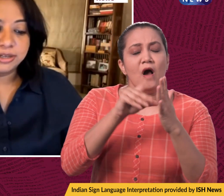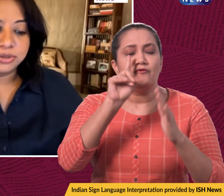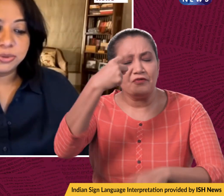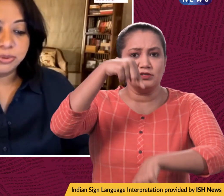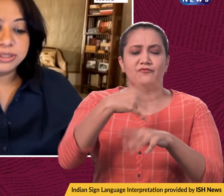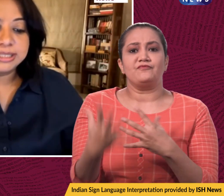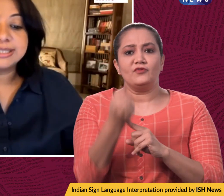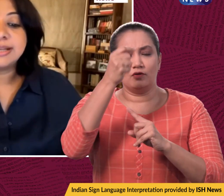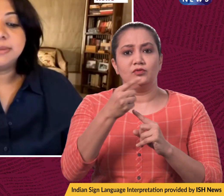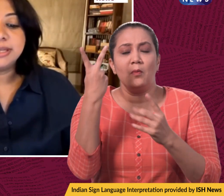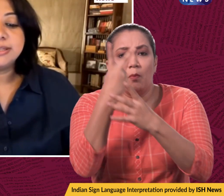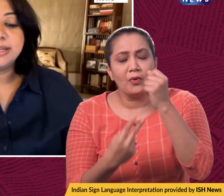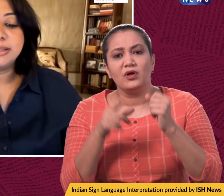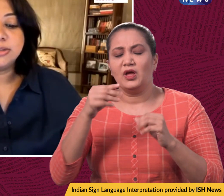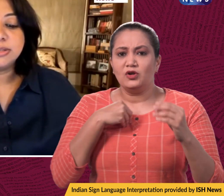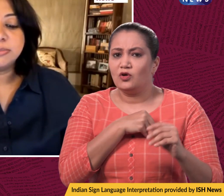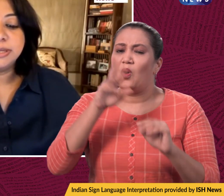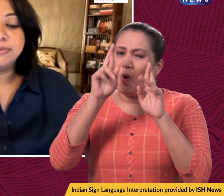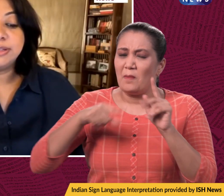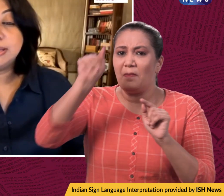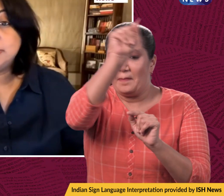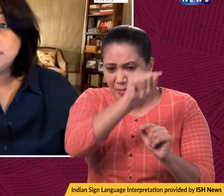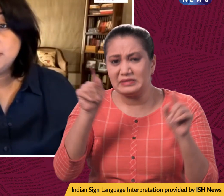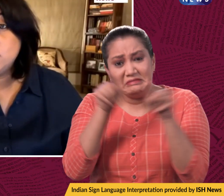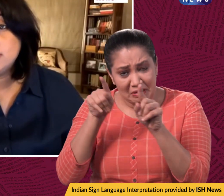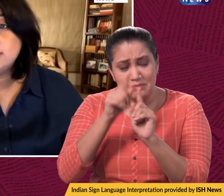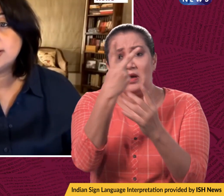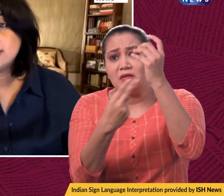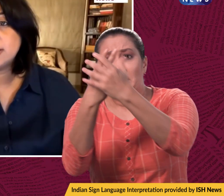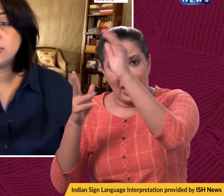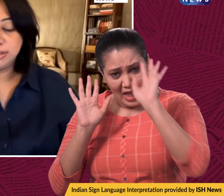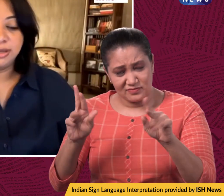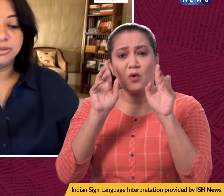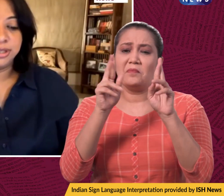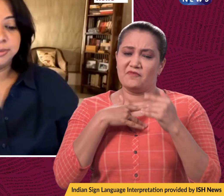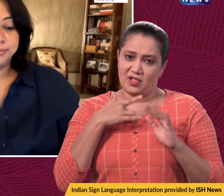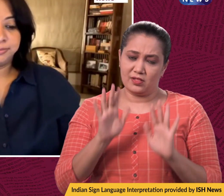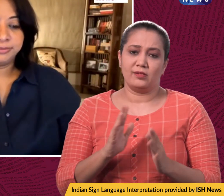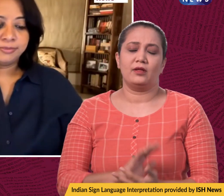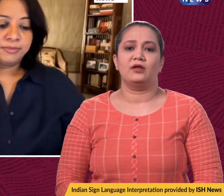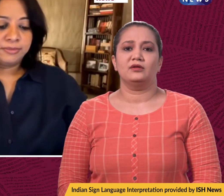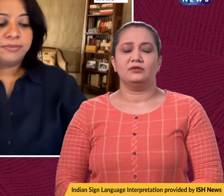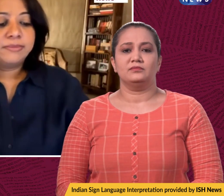to be diagnosed with both diseases simultaneously, and the doctors believe that there may be more cases as such in the country.